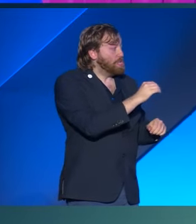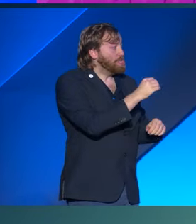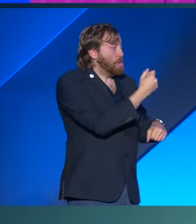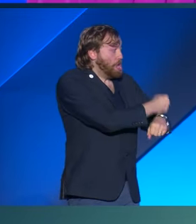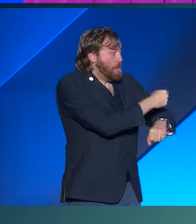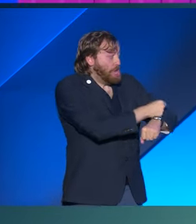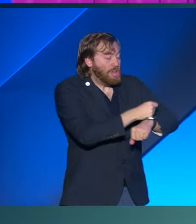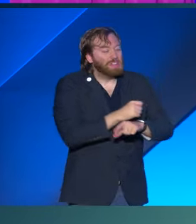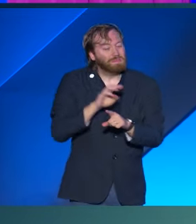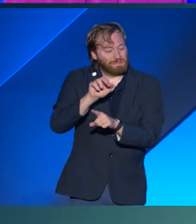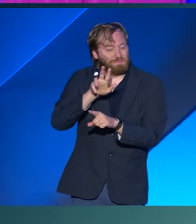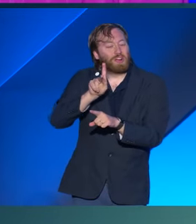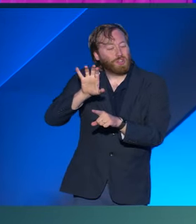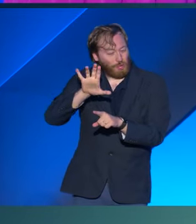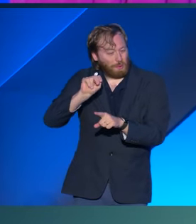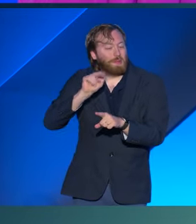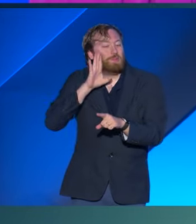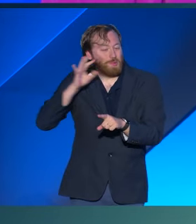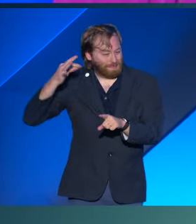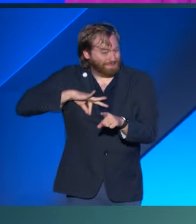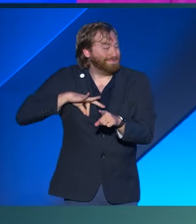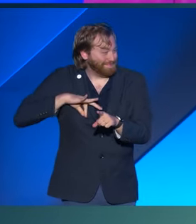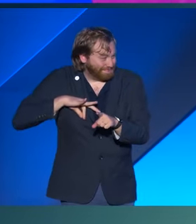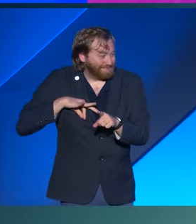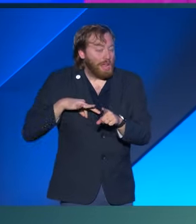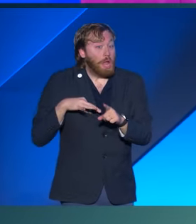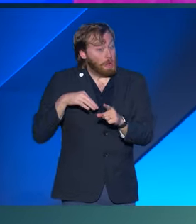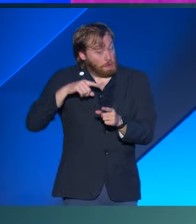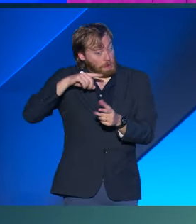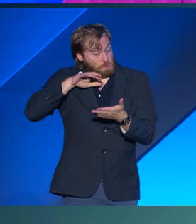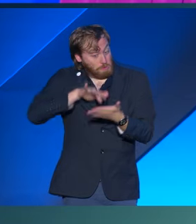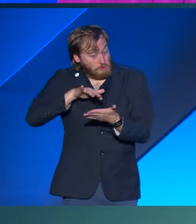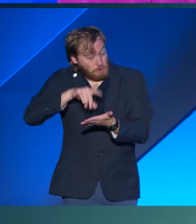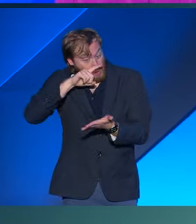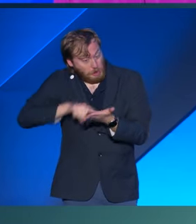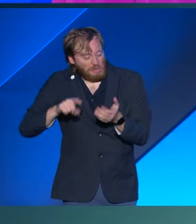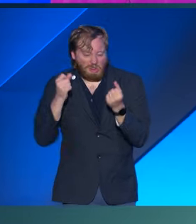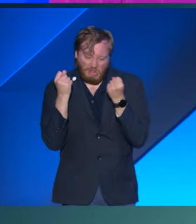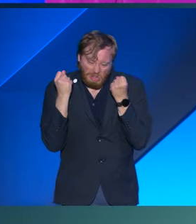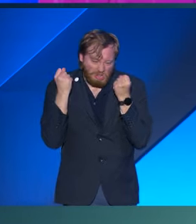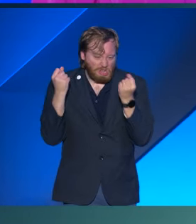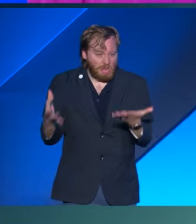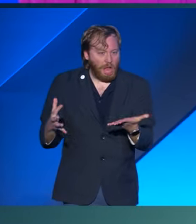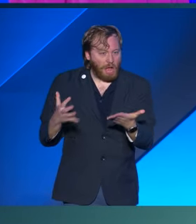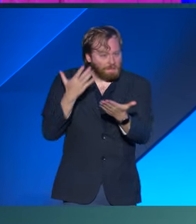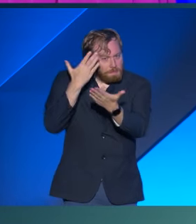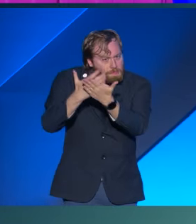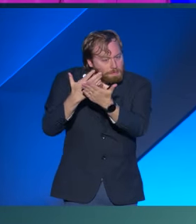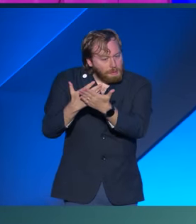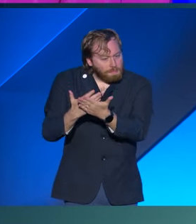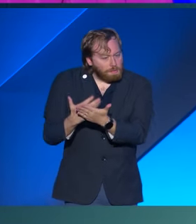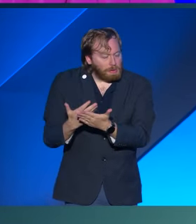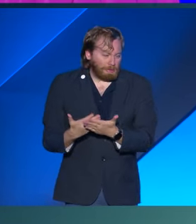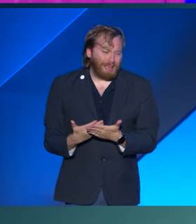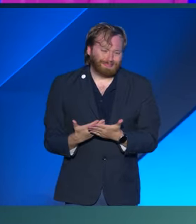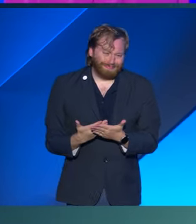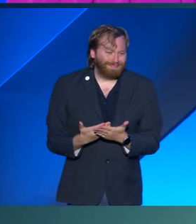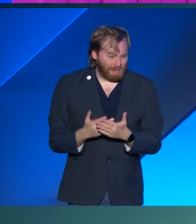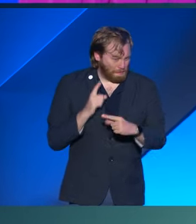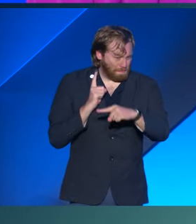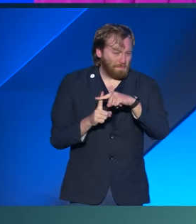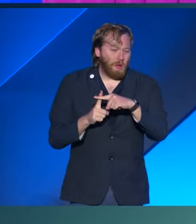has done his research. There are countless studies that prove that diversity has a positive